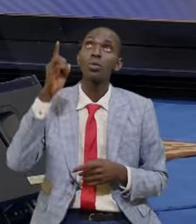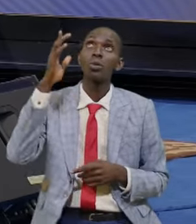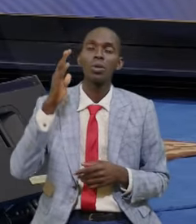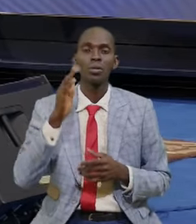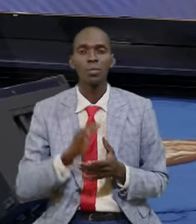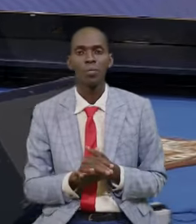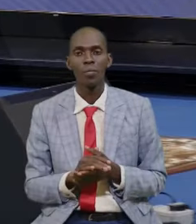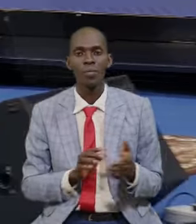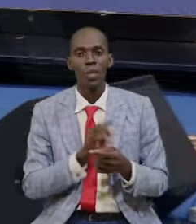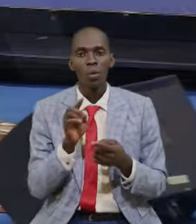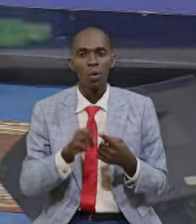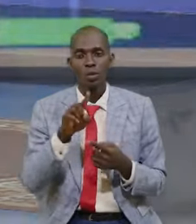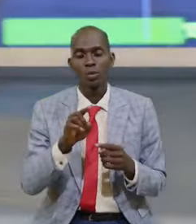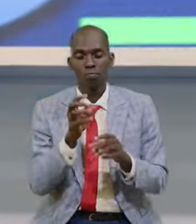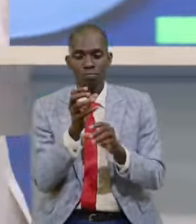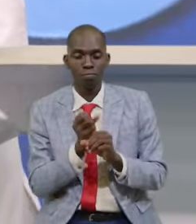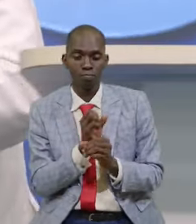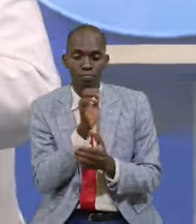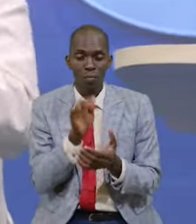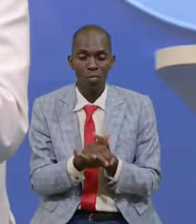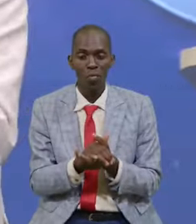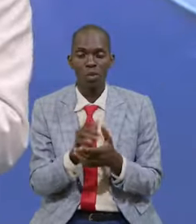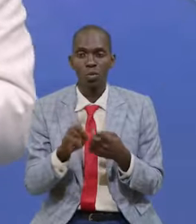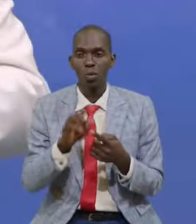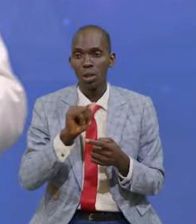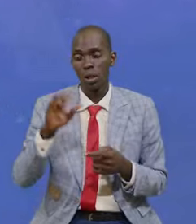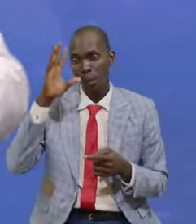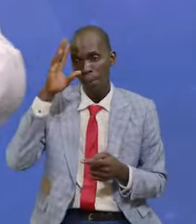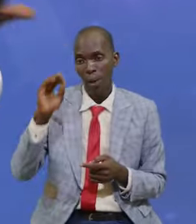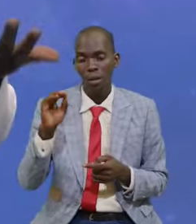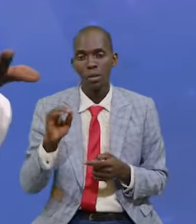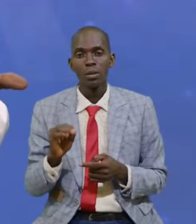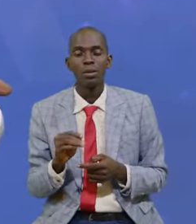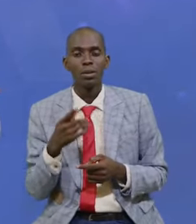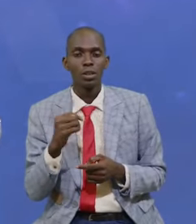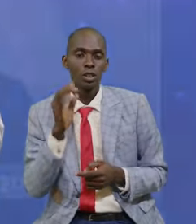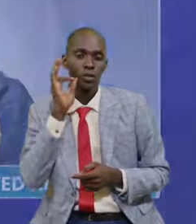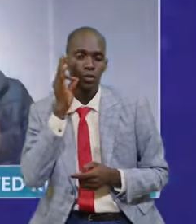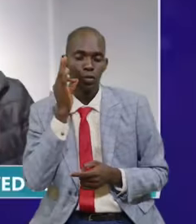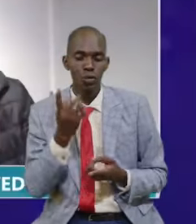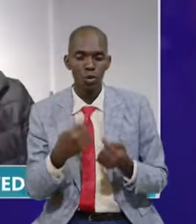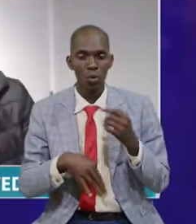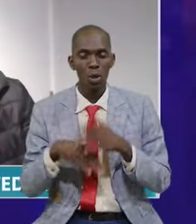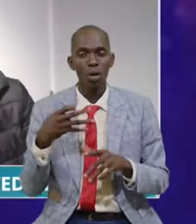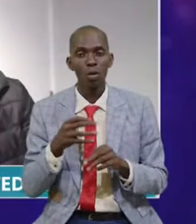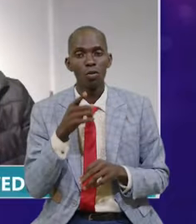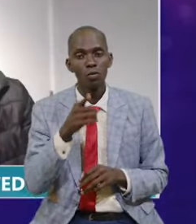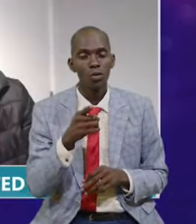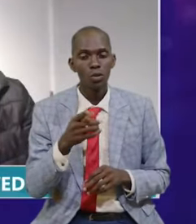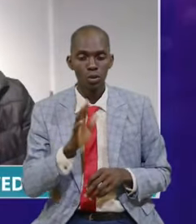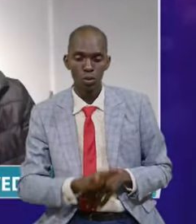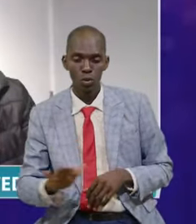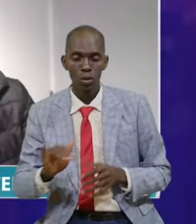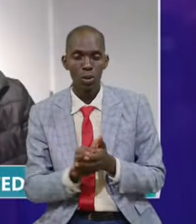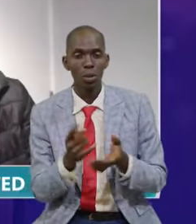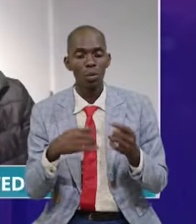When you get married to a man, the fruit coming out of you will be the